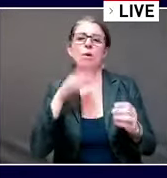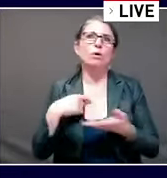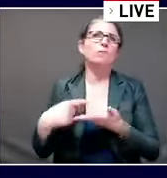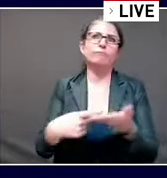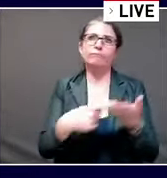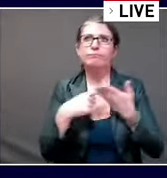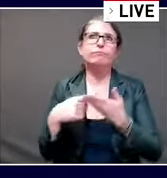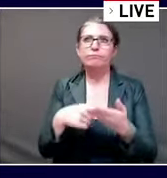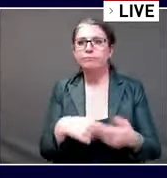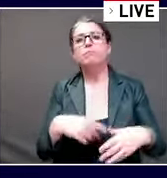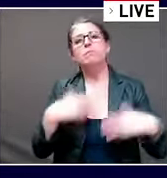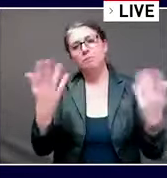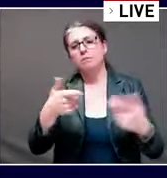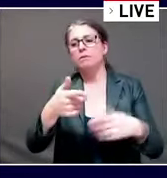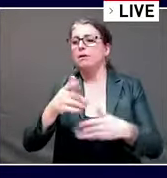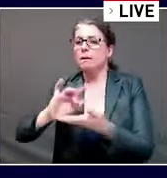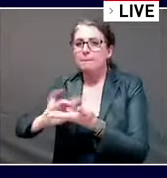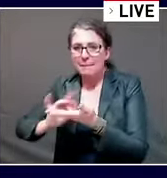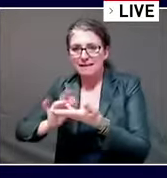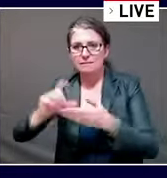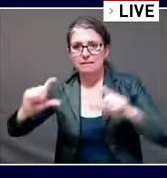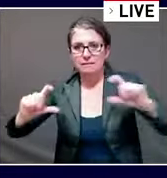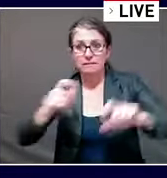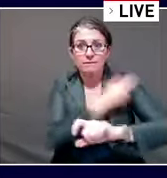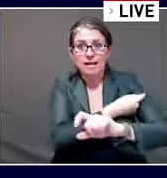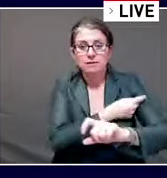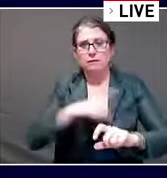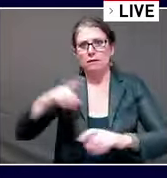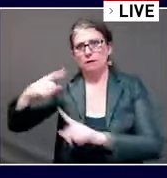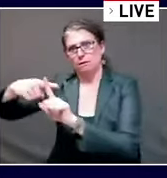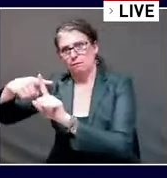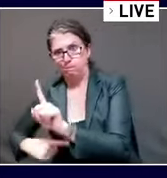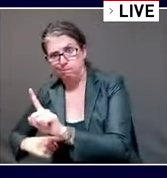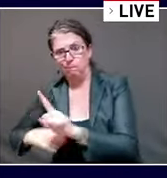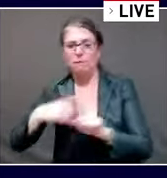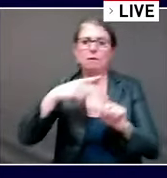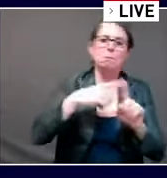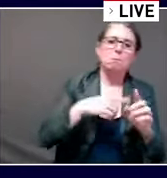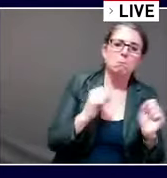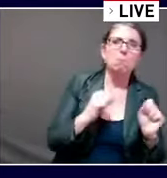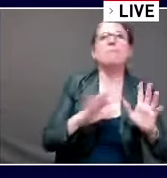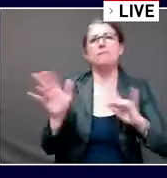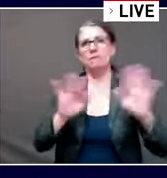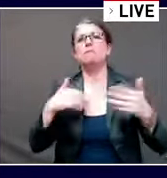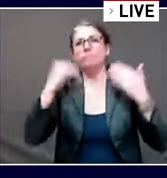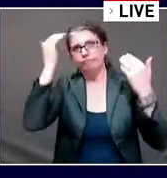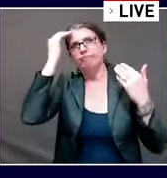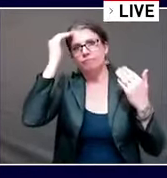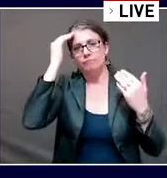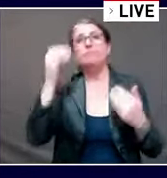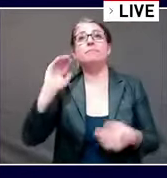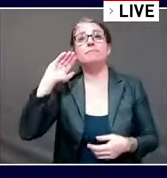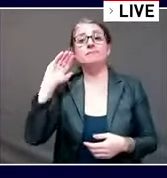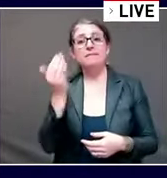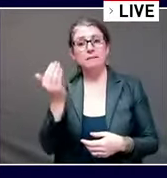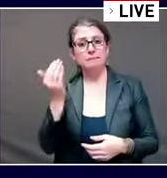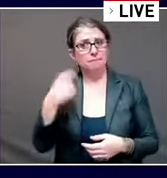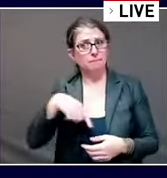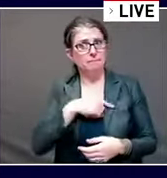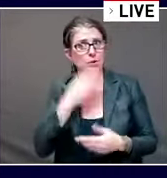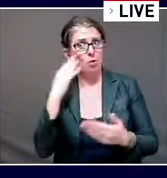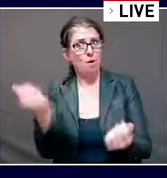of, it sounds like we don't have all that we need yet, but it sounds like we're on the way there. Is that a fair way of characterizing that? I think we're